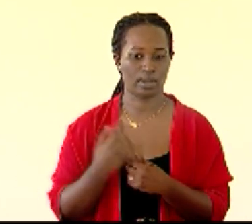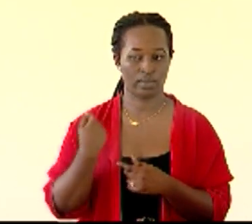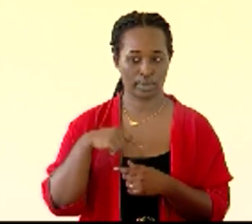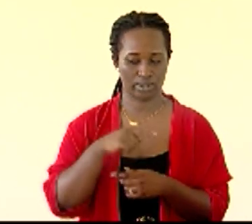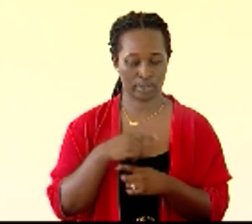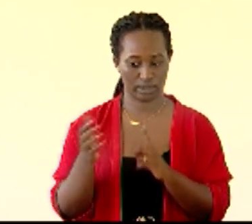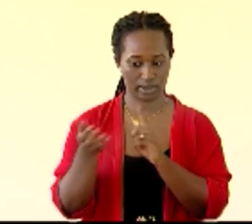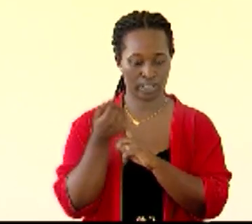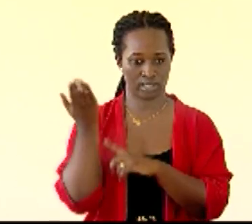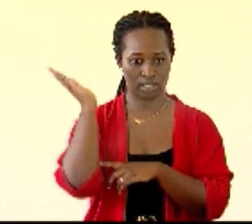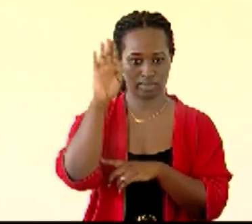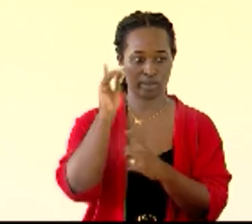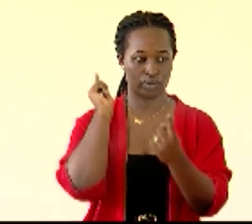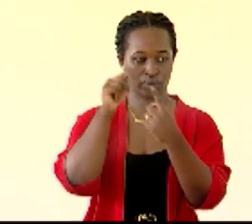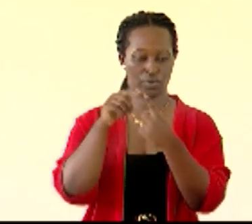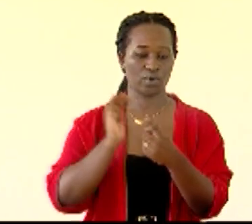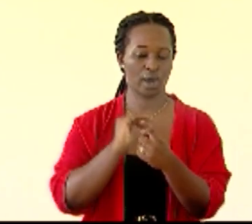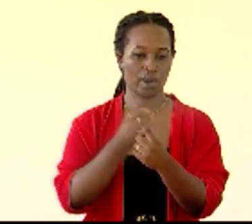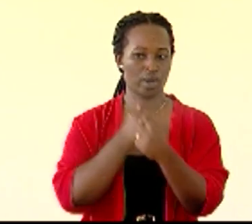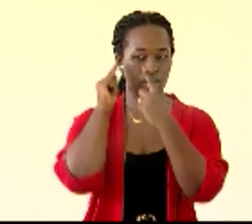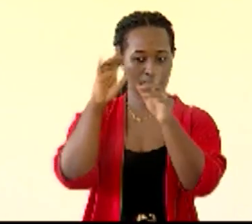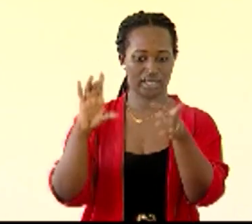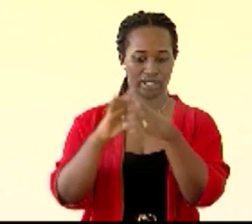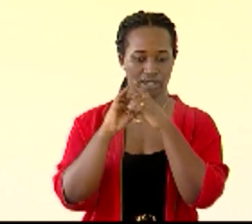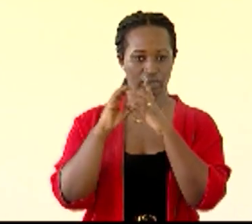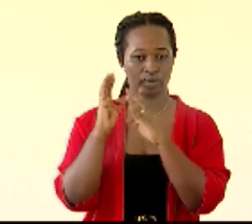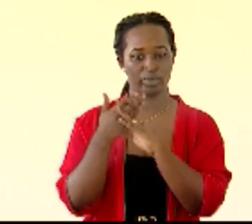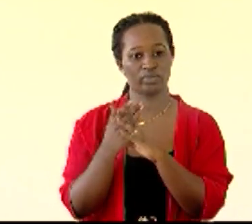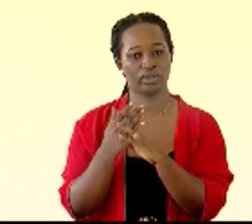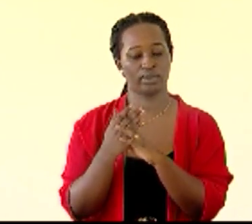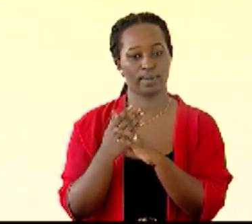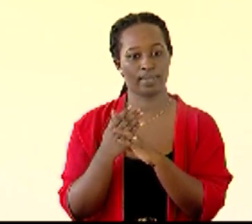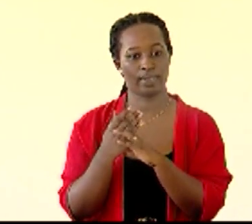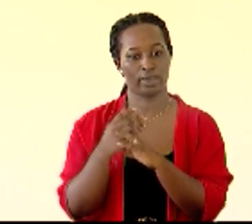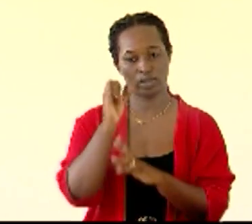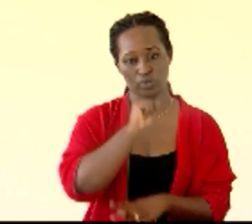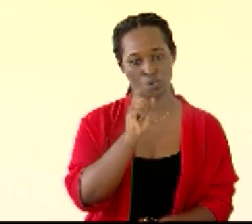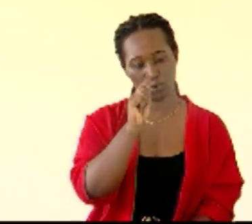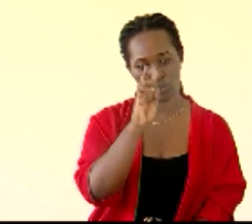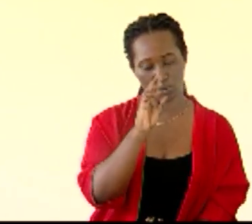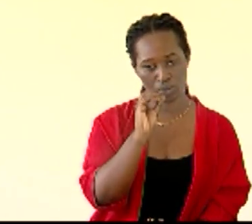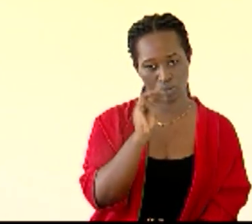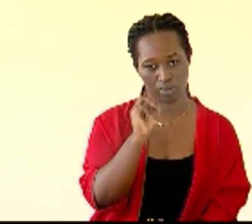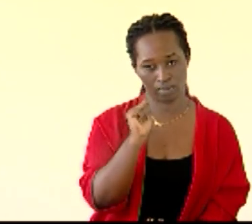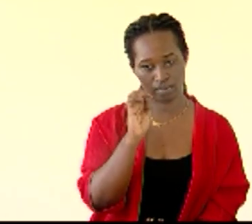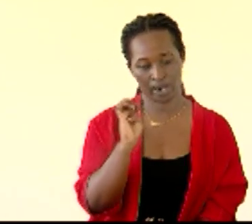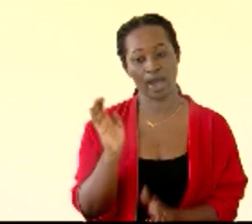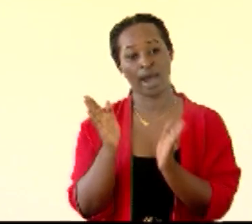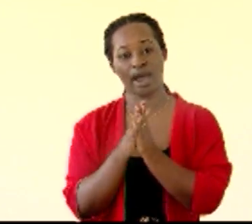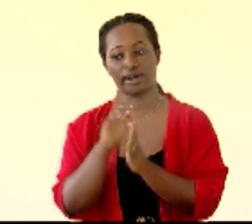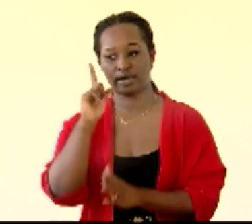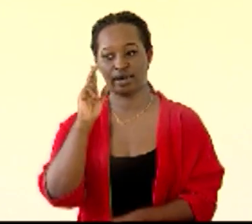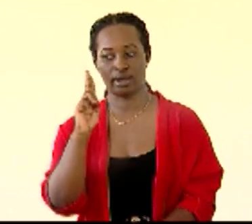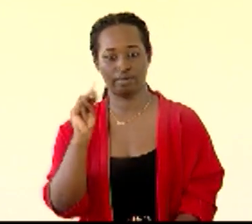objective, the link between stroma and the grana, the link between